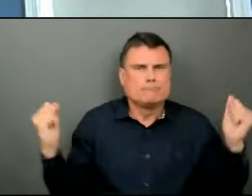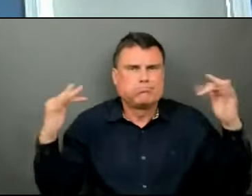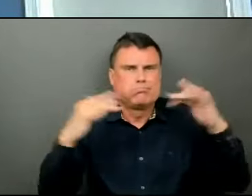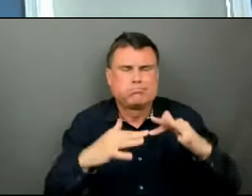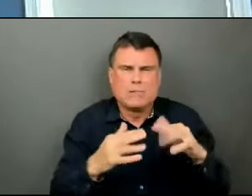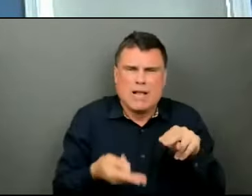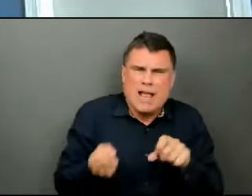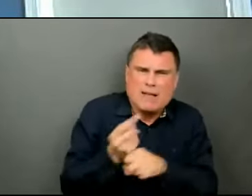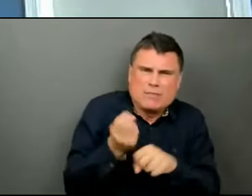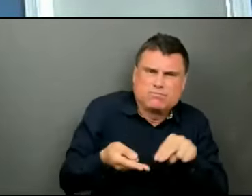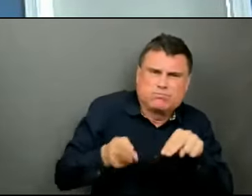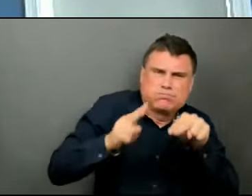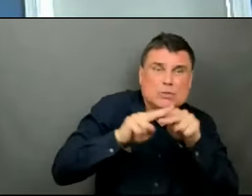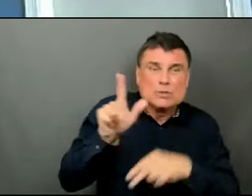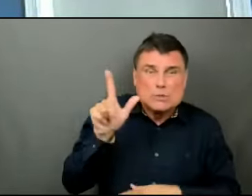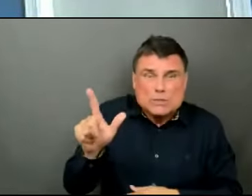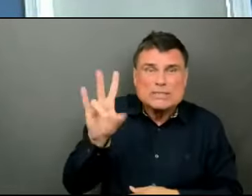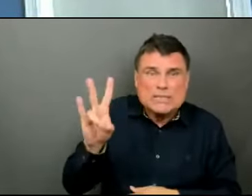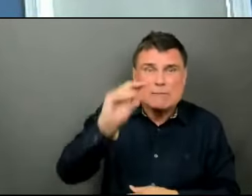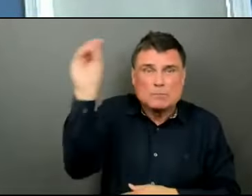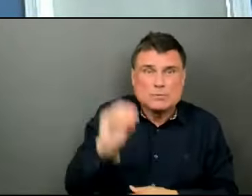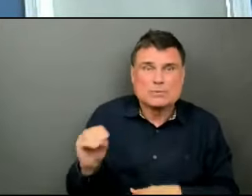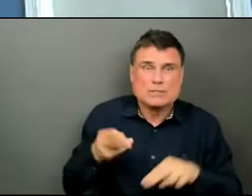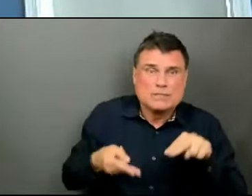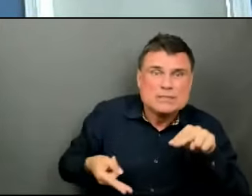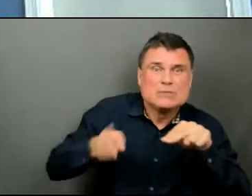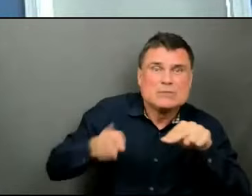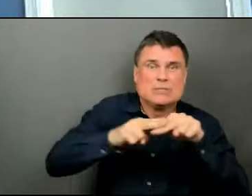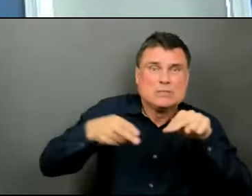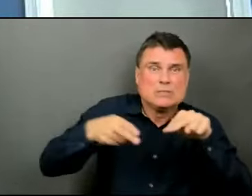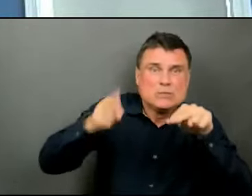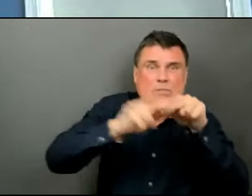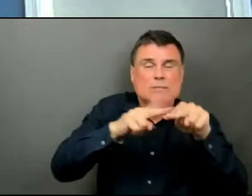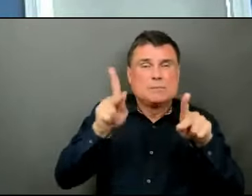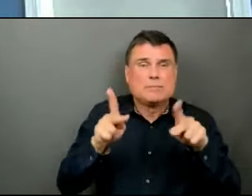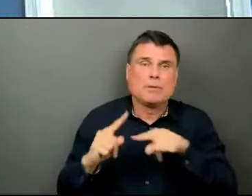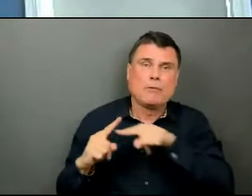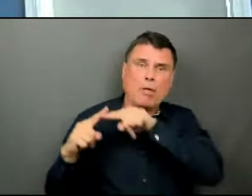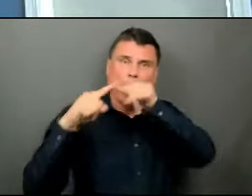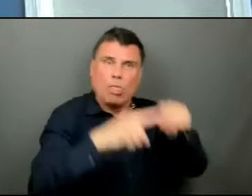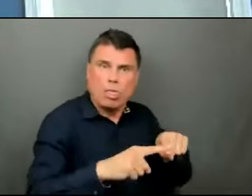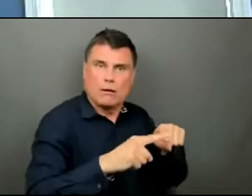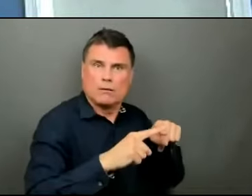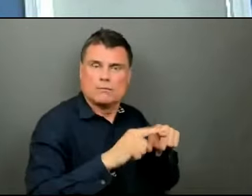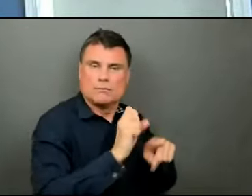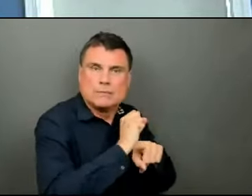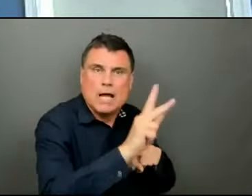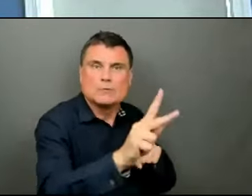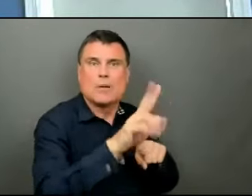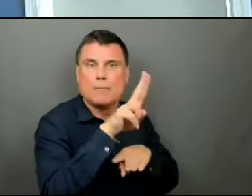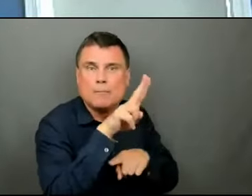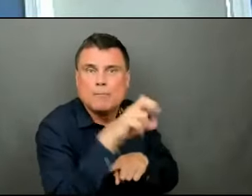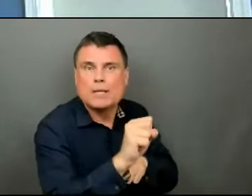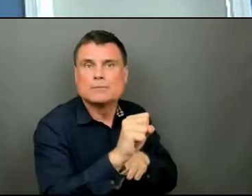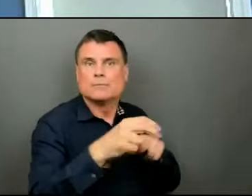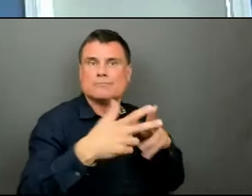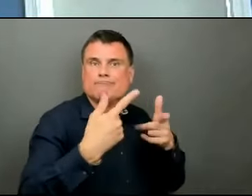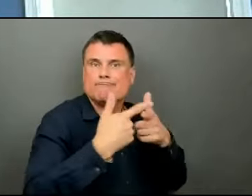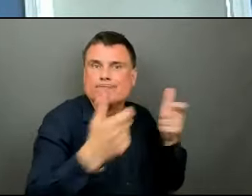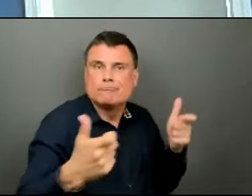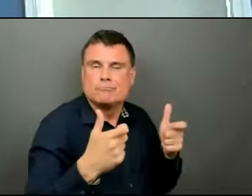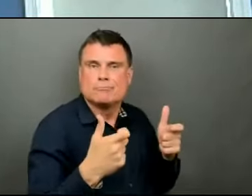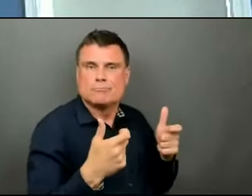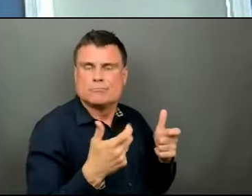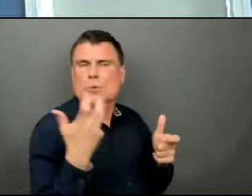high ridership numbers every single year. And even throughout the pandemic, transit has been a lifeline for roughly 200,000